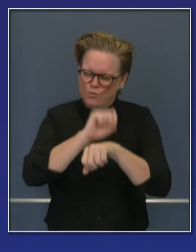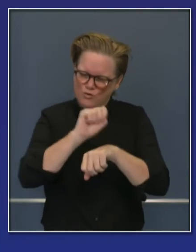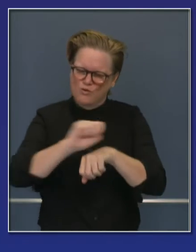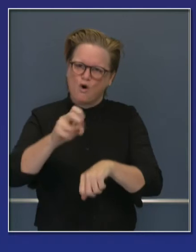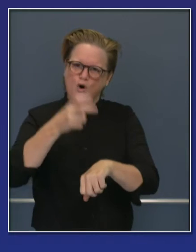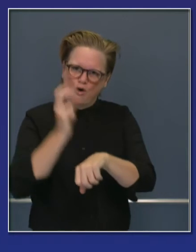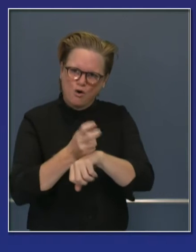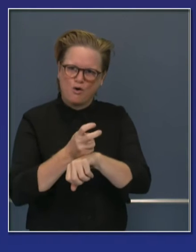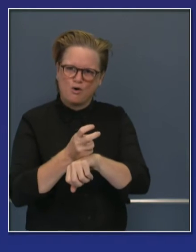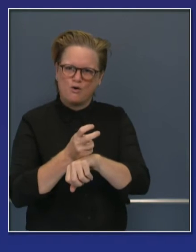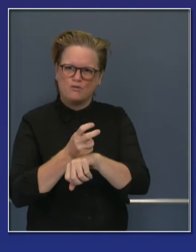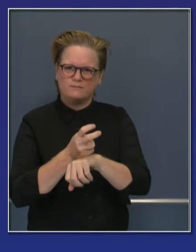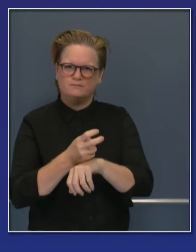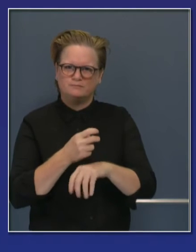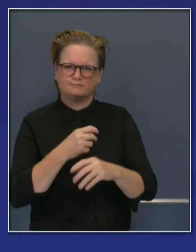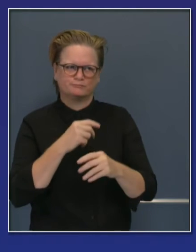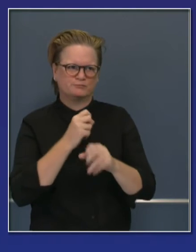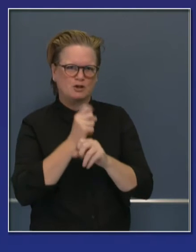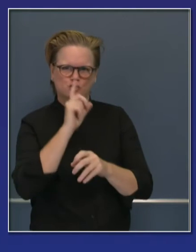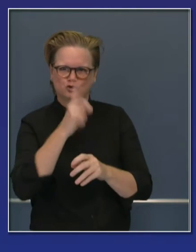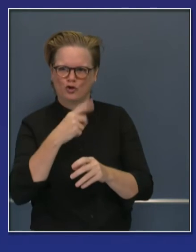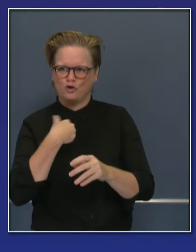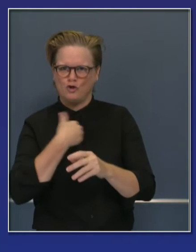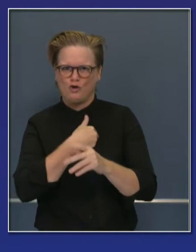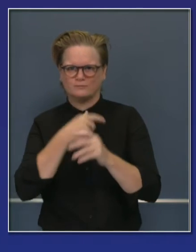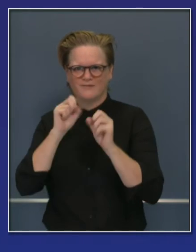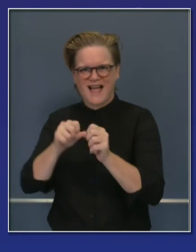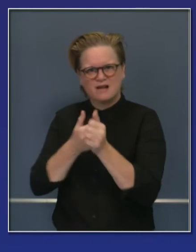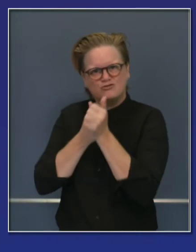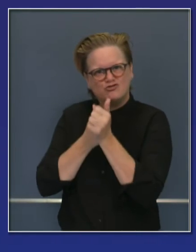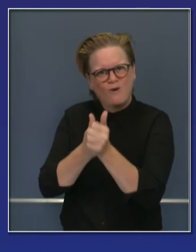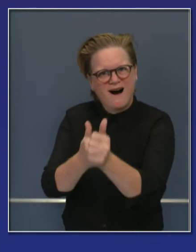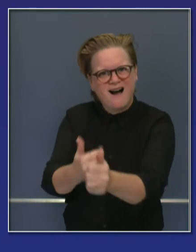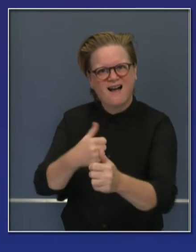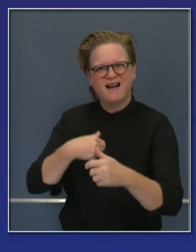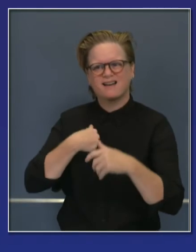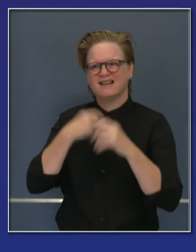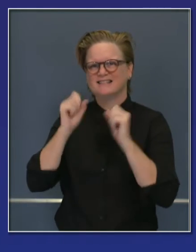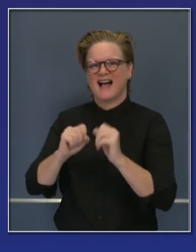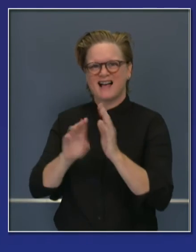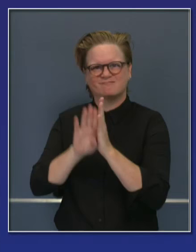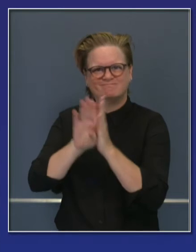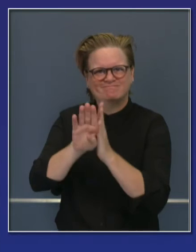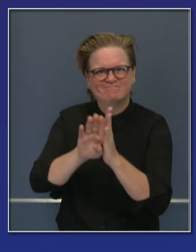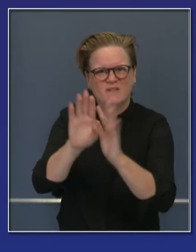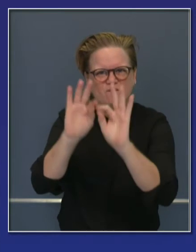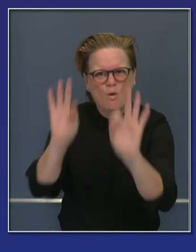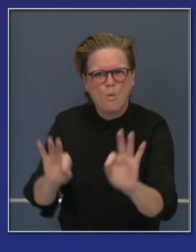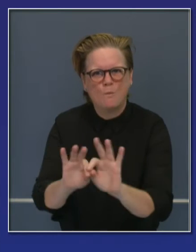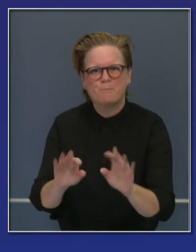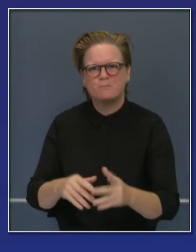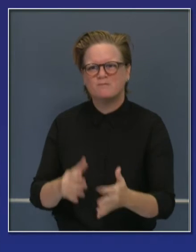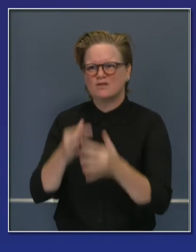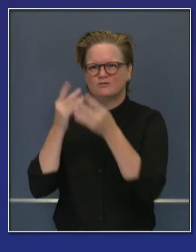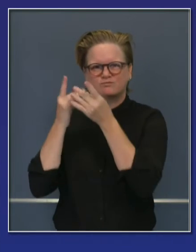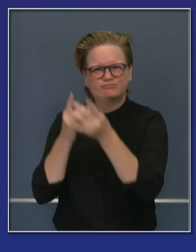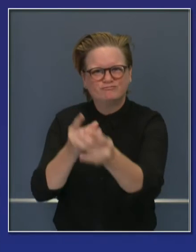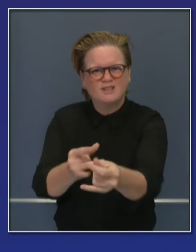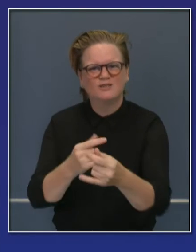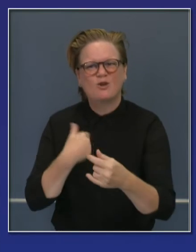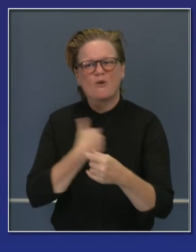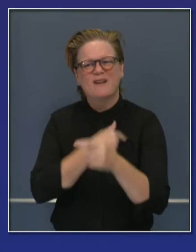nearing critical decision-making in the next few weeks and in the next few months. So that's